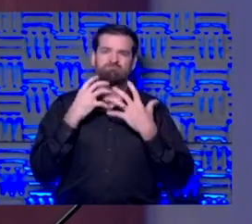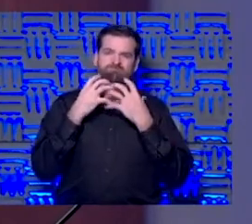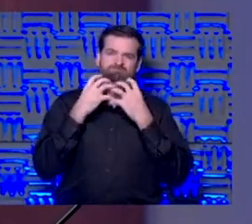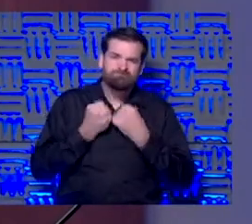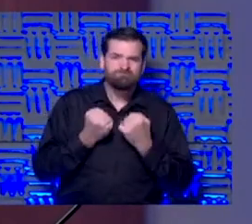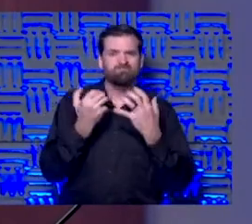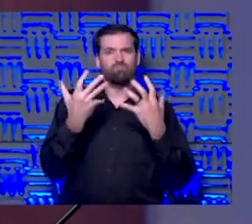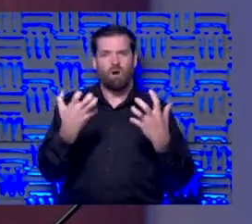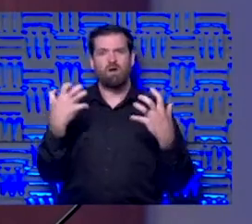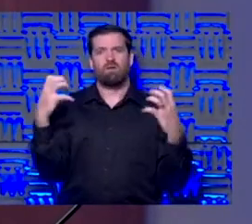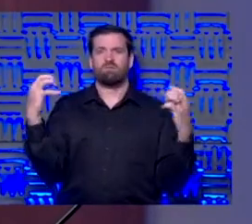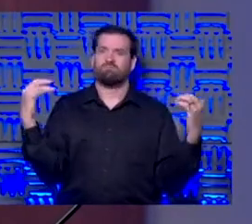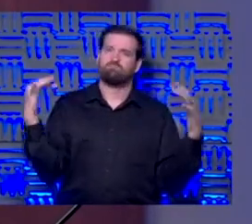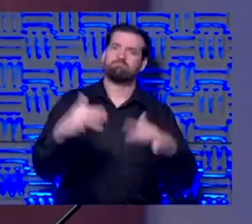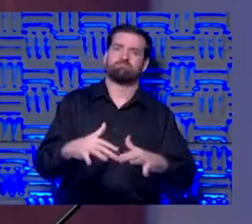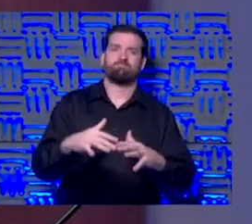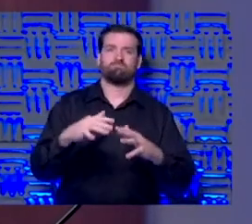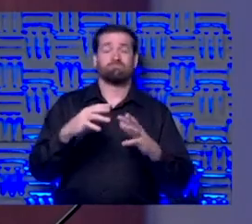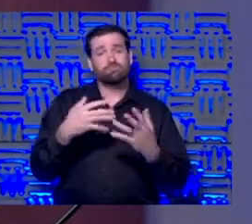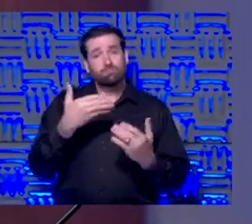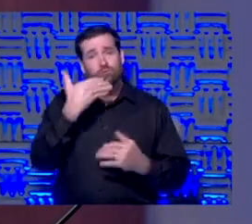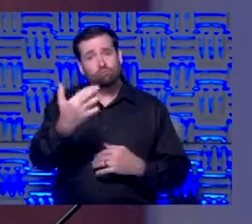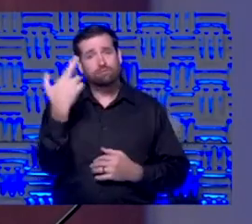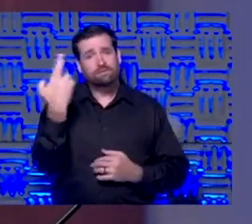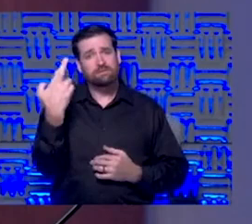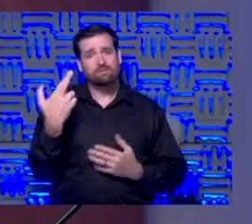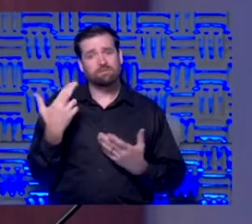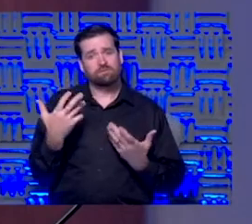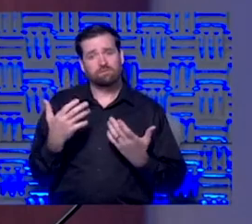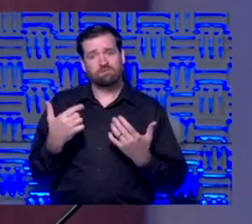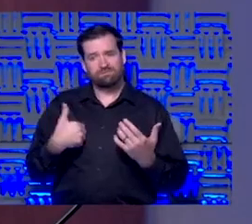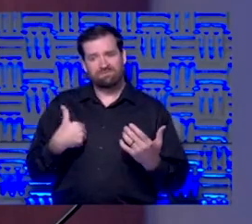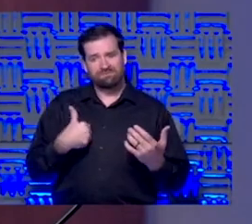together, and for good reason. I mean, that's how we,